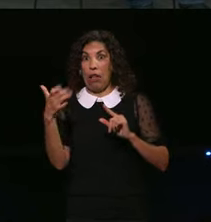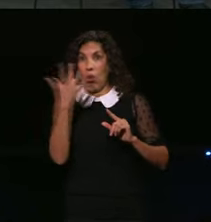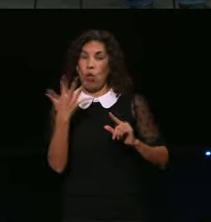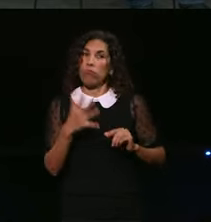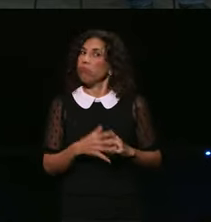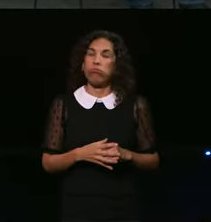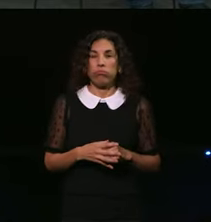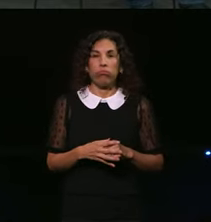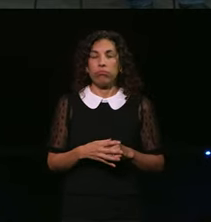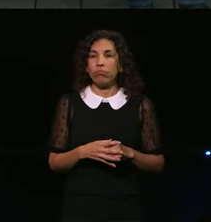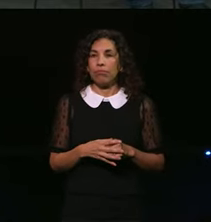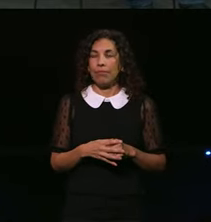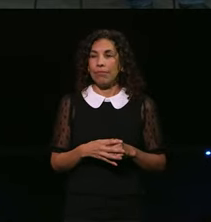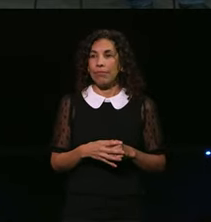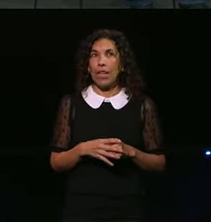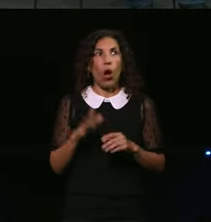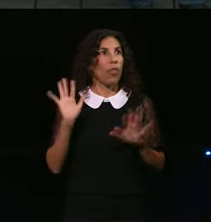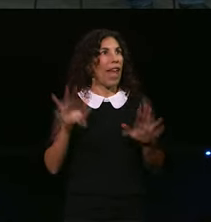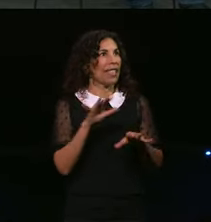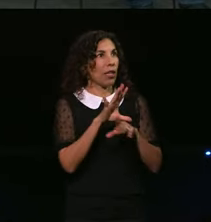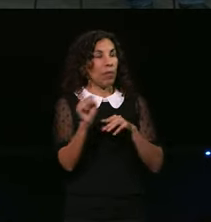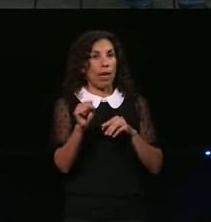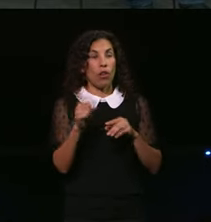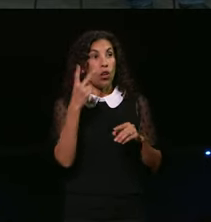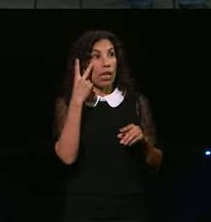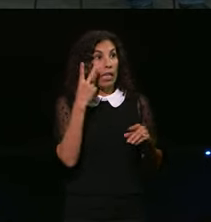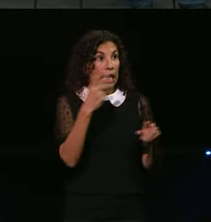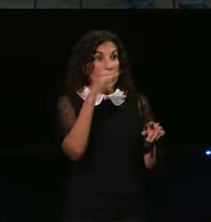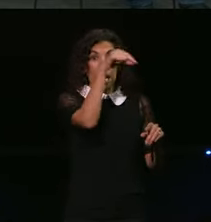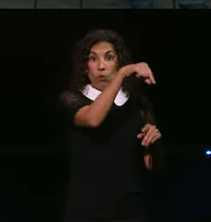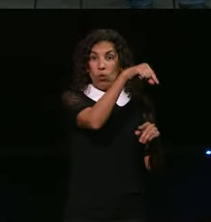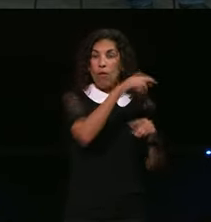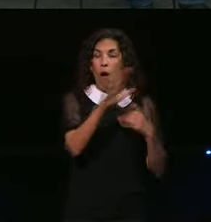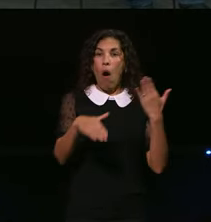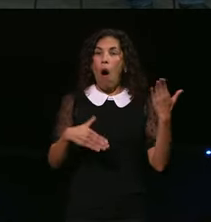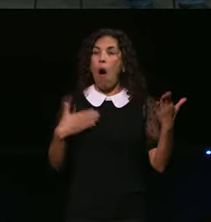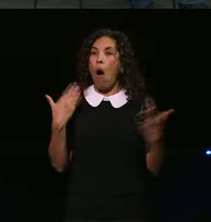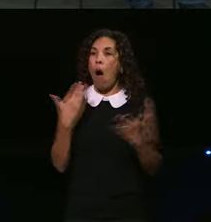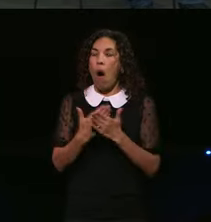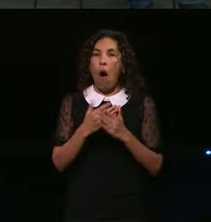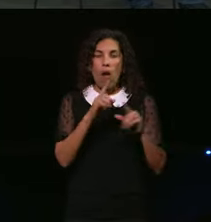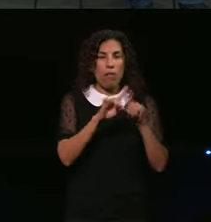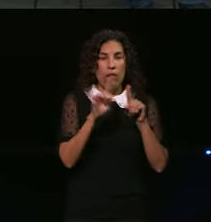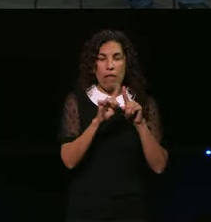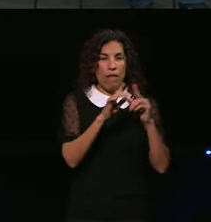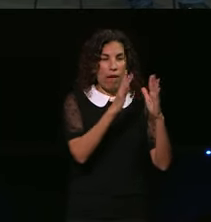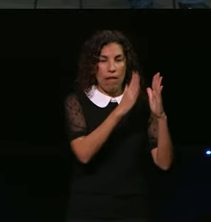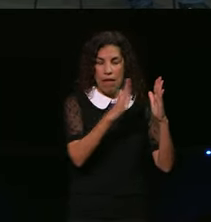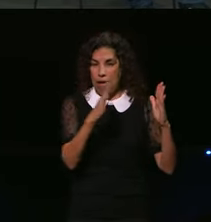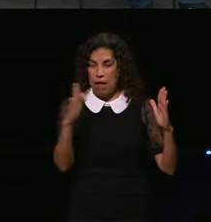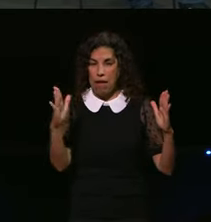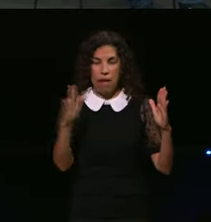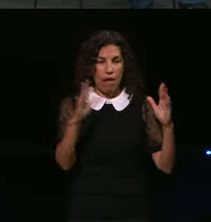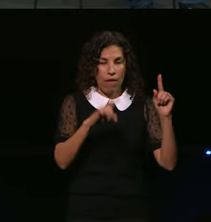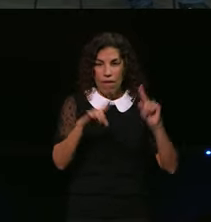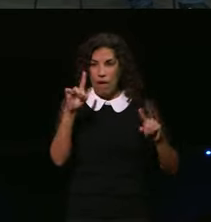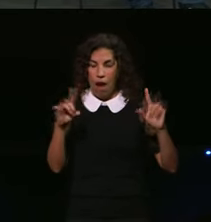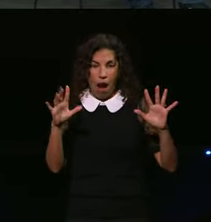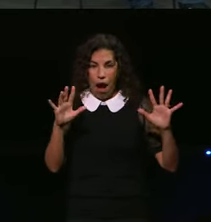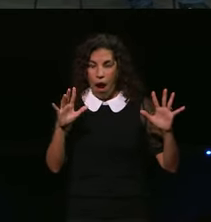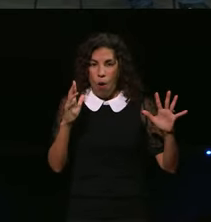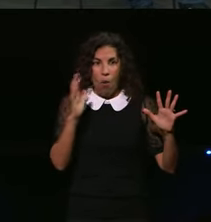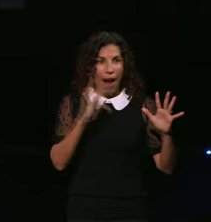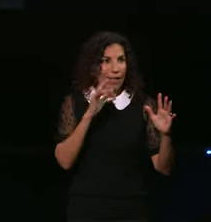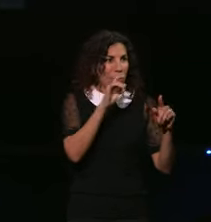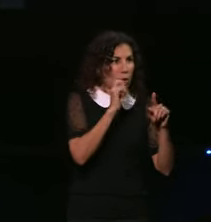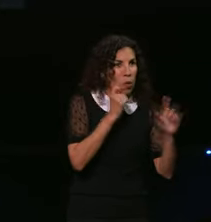looks. That's amazing. You'll see downstairs all the multiple variations, each one as cool as the next, and you're